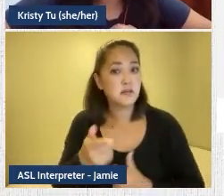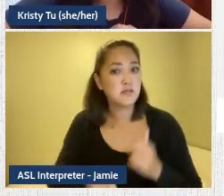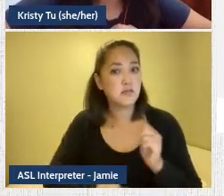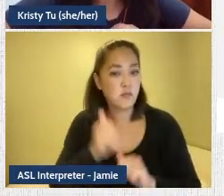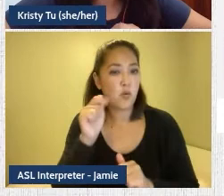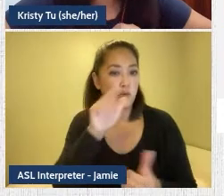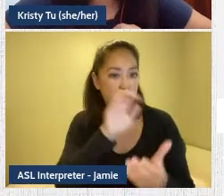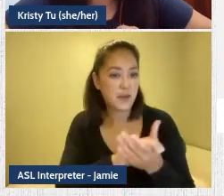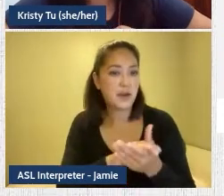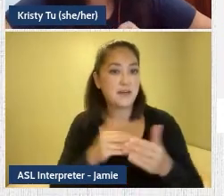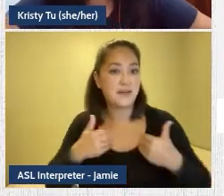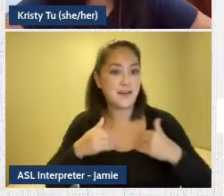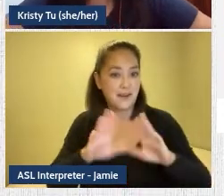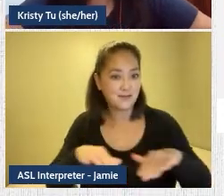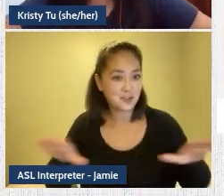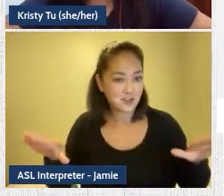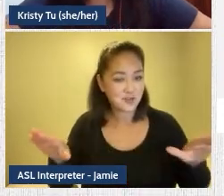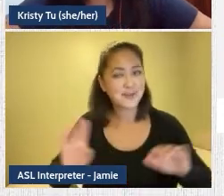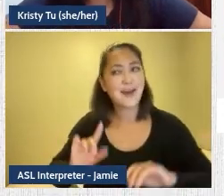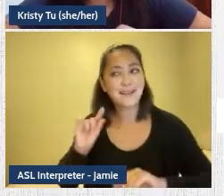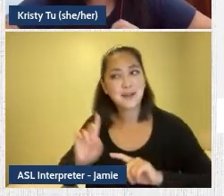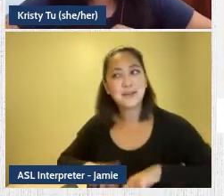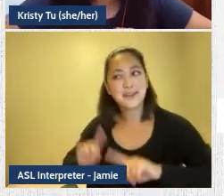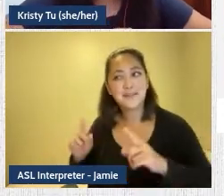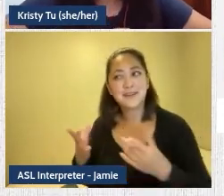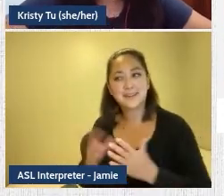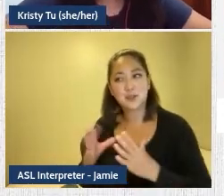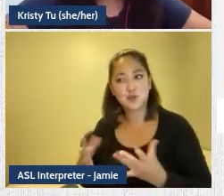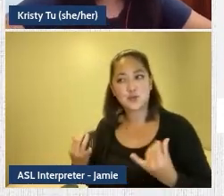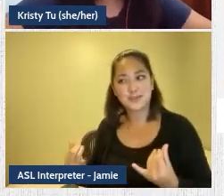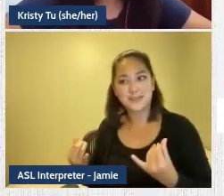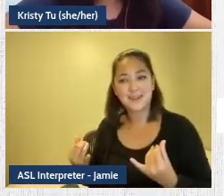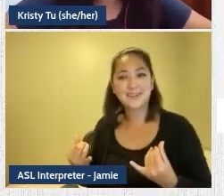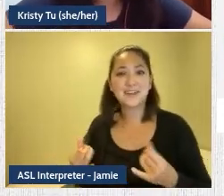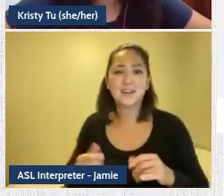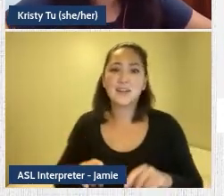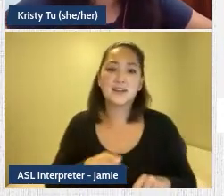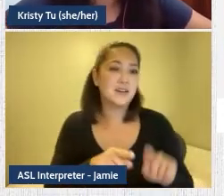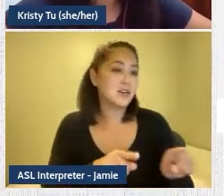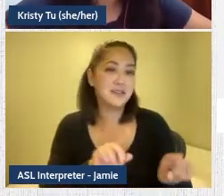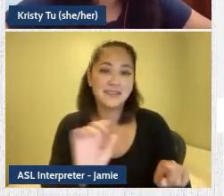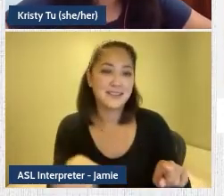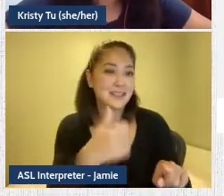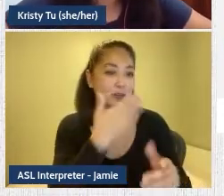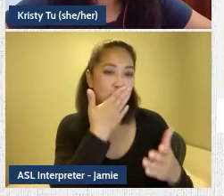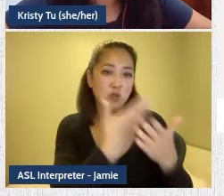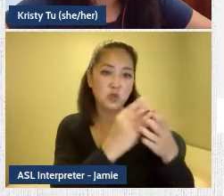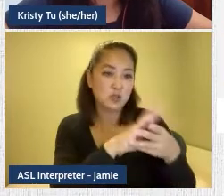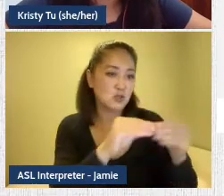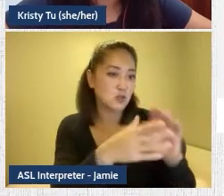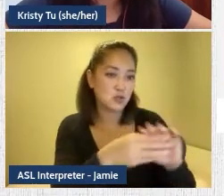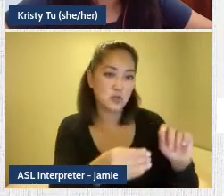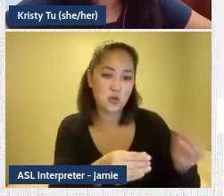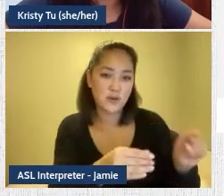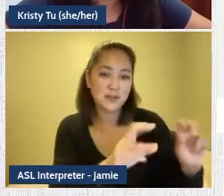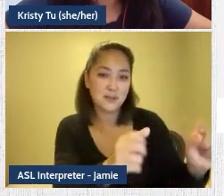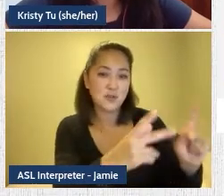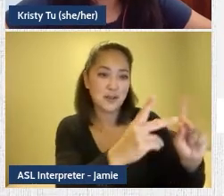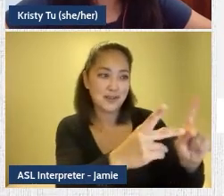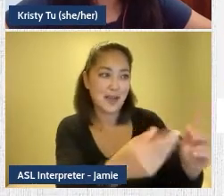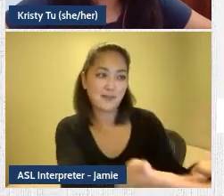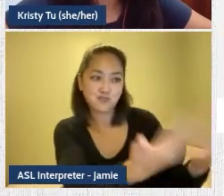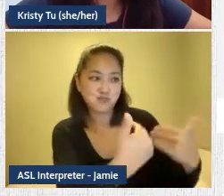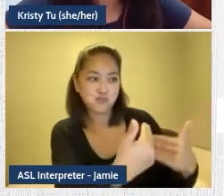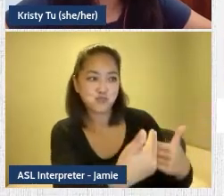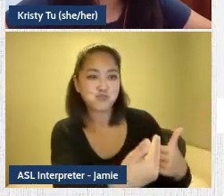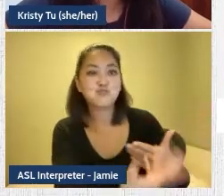little bit different than the typical demographic that we see now. Exactly. It was another great story of engineering, kind of breaking some rules to make that happen.